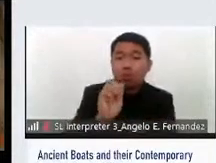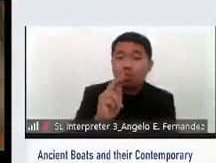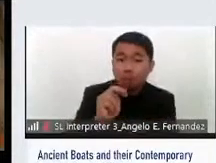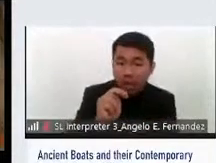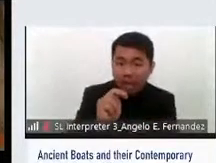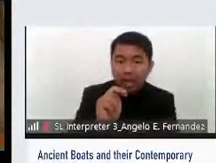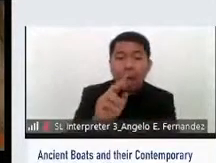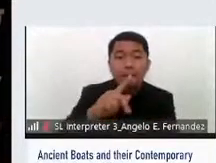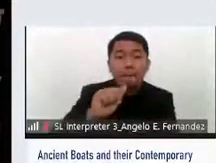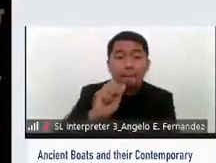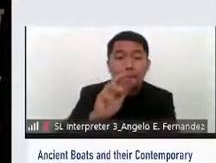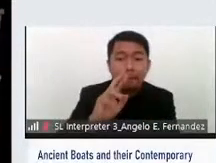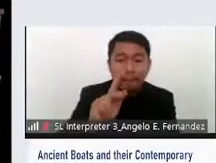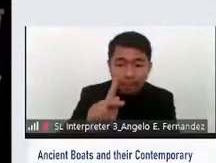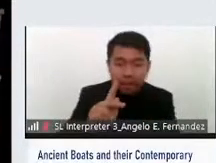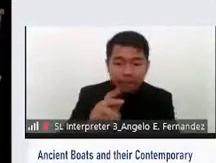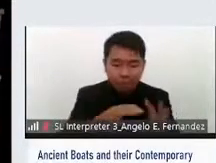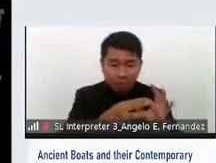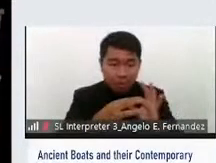coordination with local stakeholders.